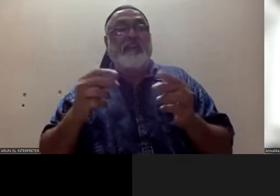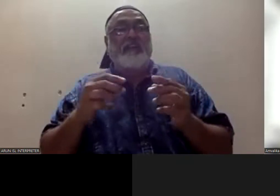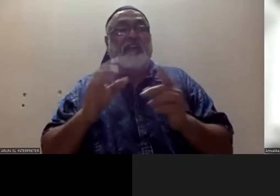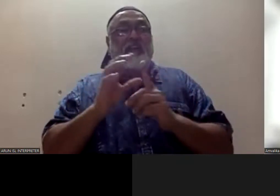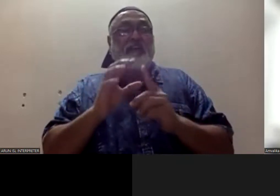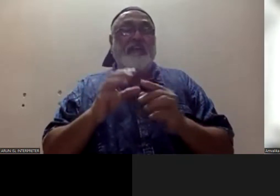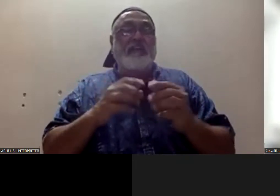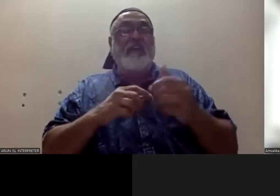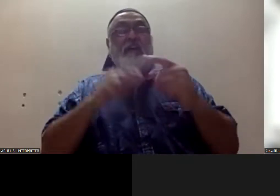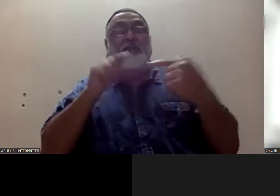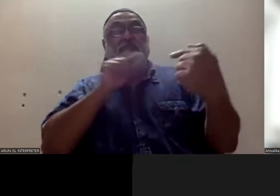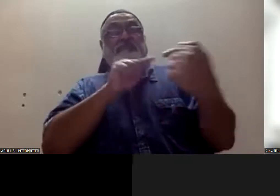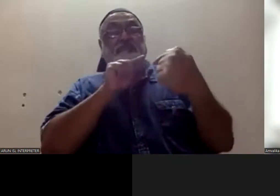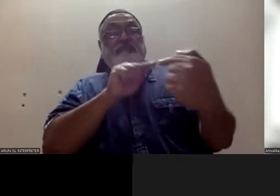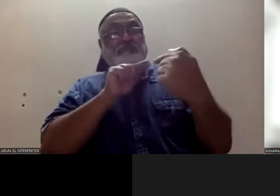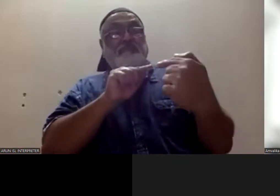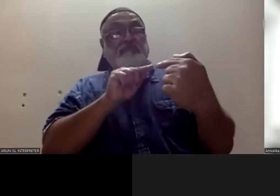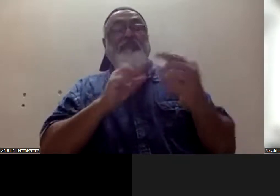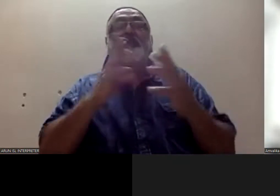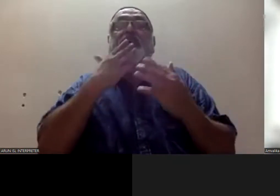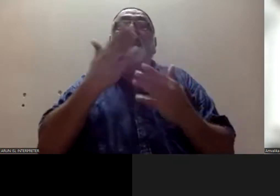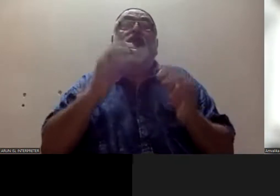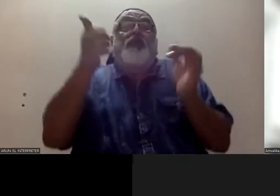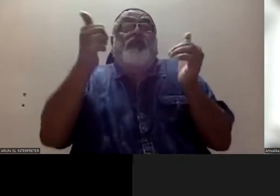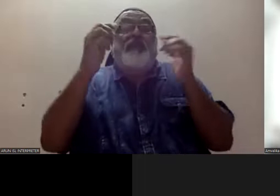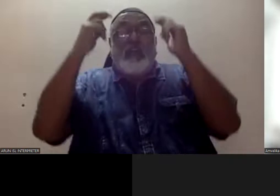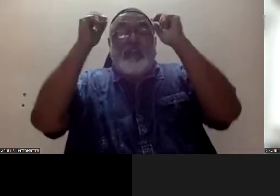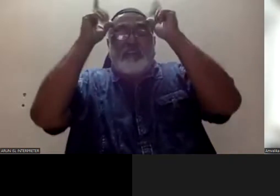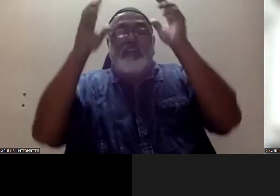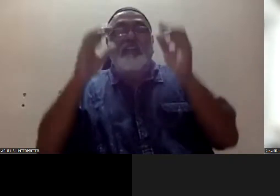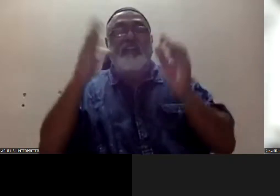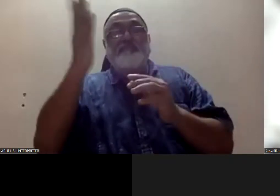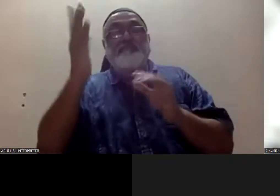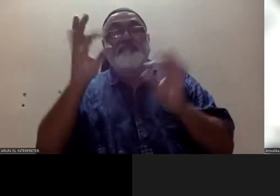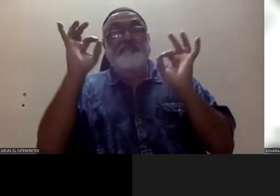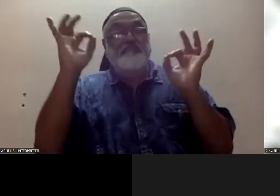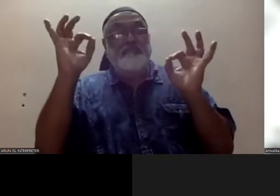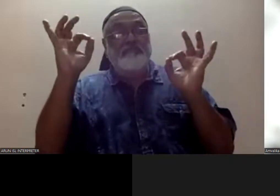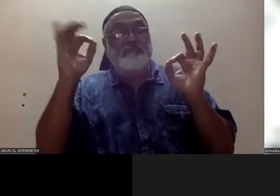thank you for yeah, your insightful lecture. And yeah, yeah, yeah.